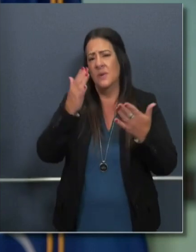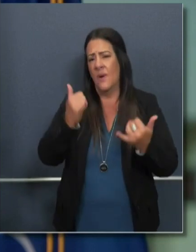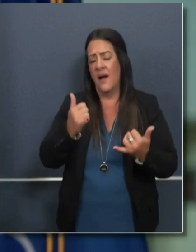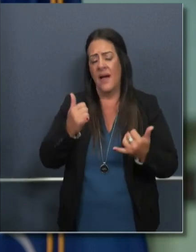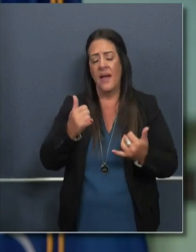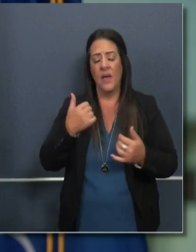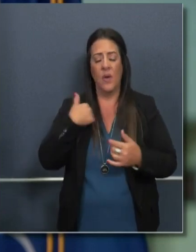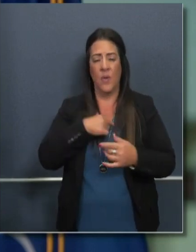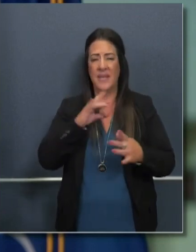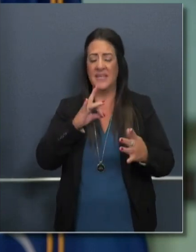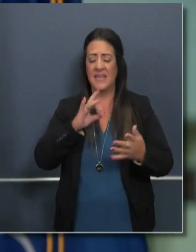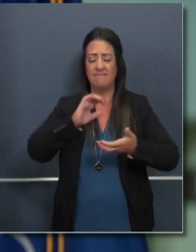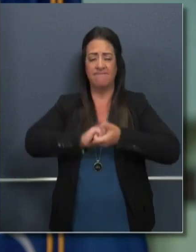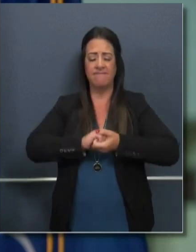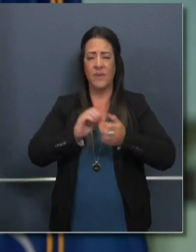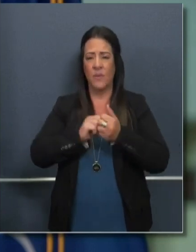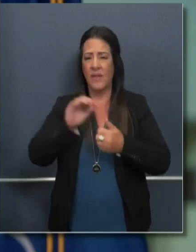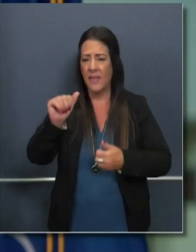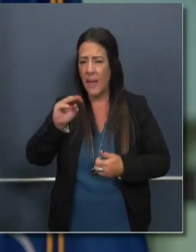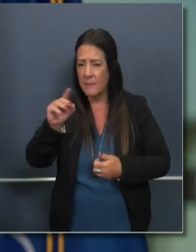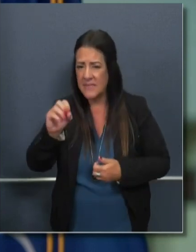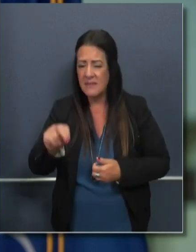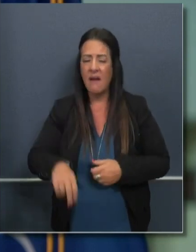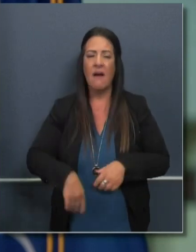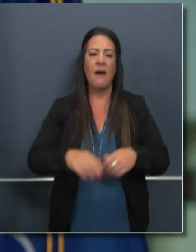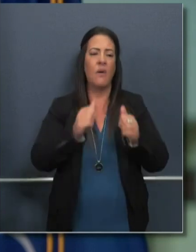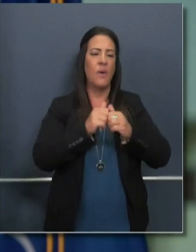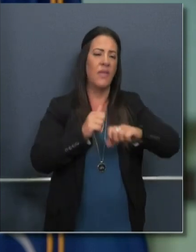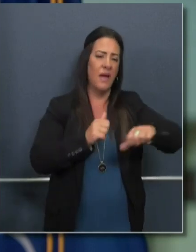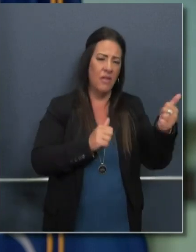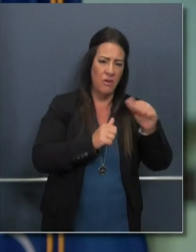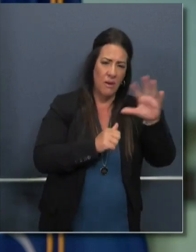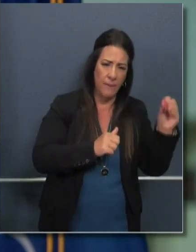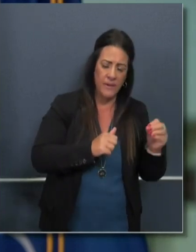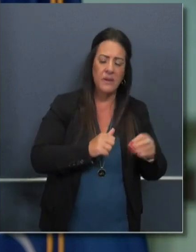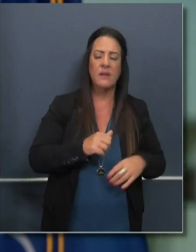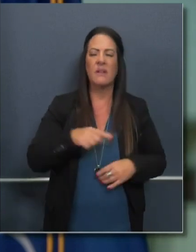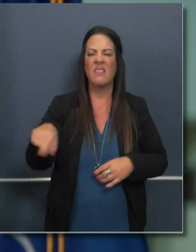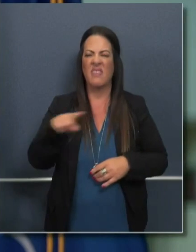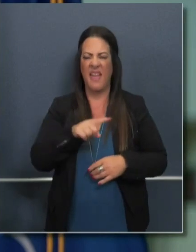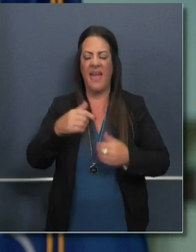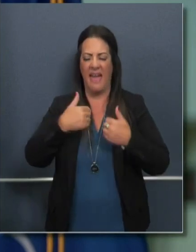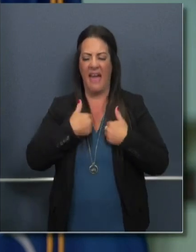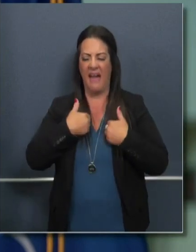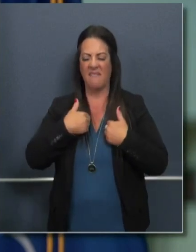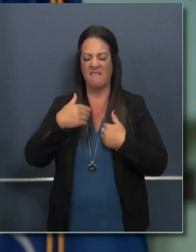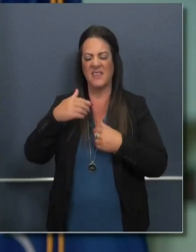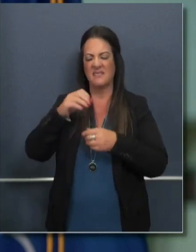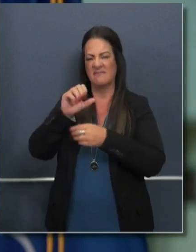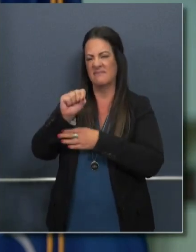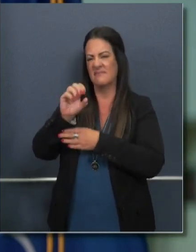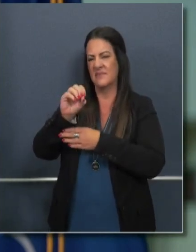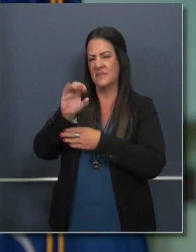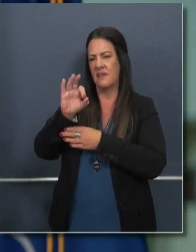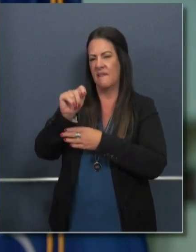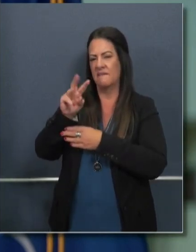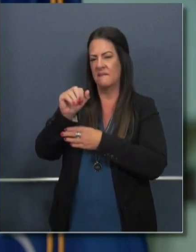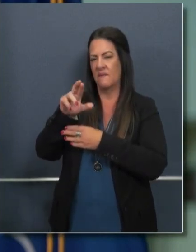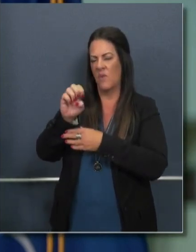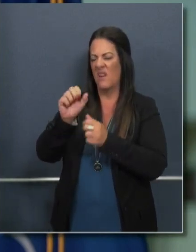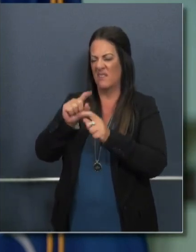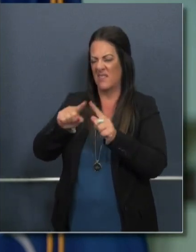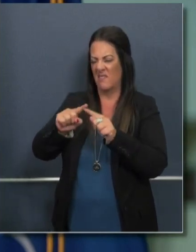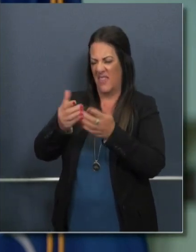and with Amazon. It's a contact tracing platform that is very familiar, not just here in California, but in other states